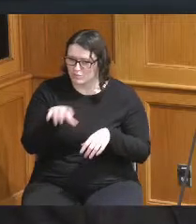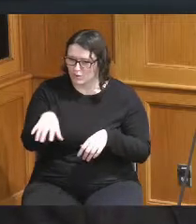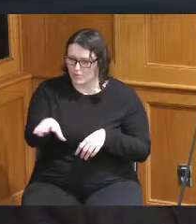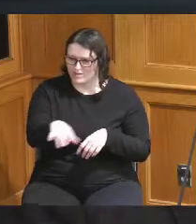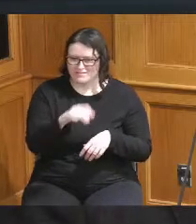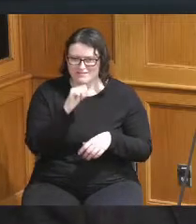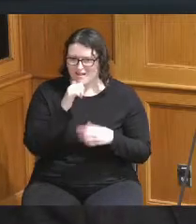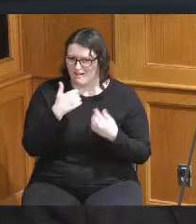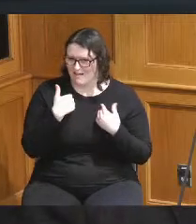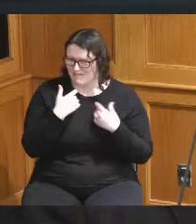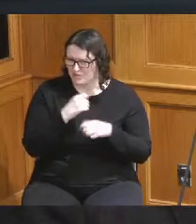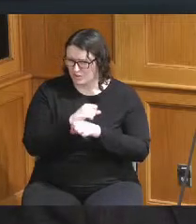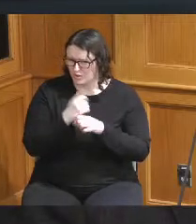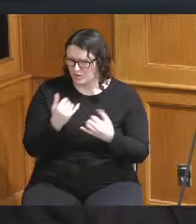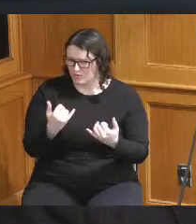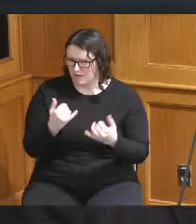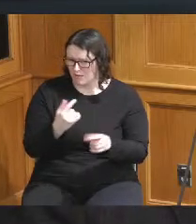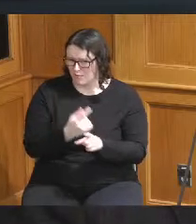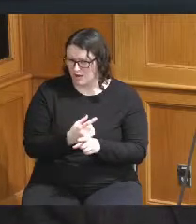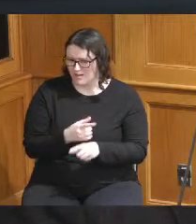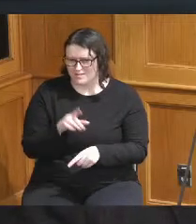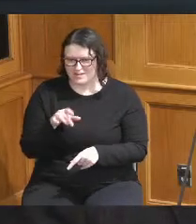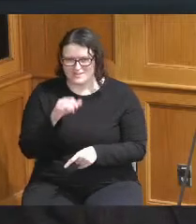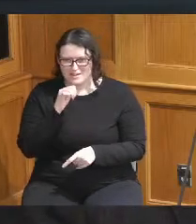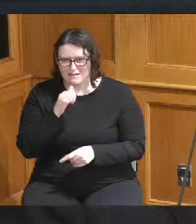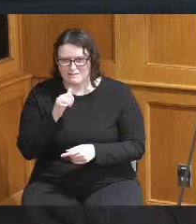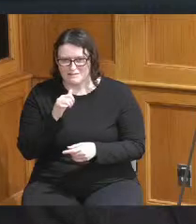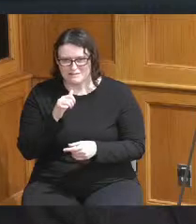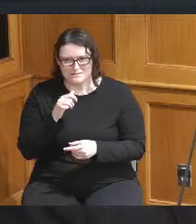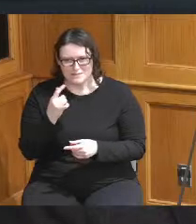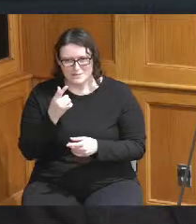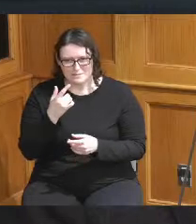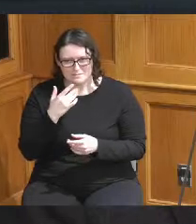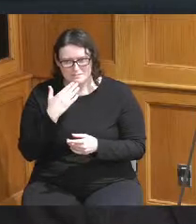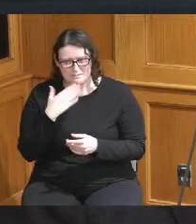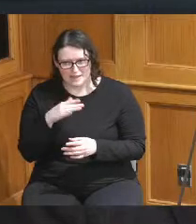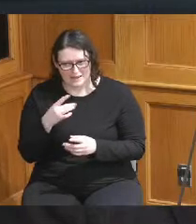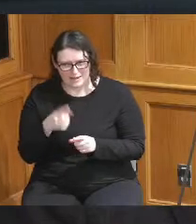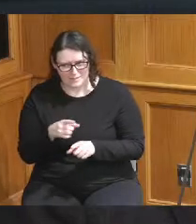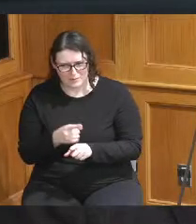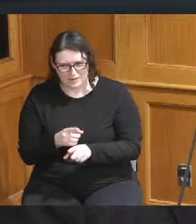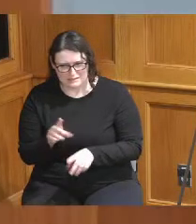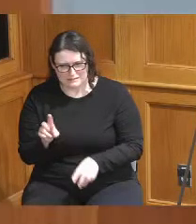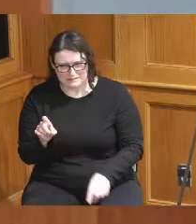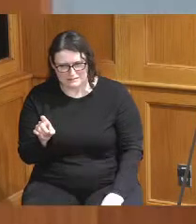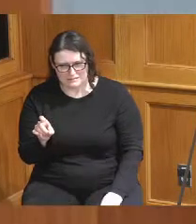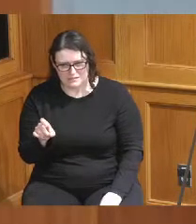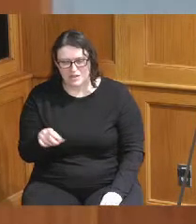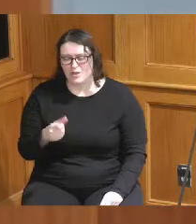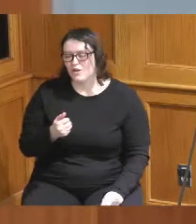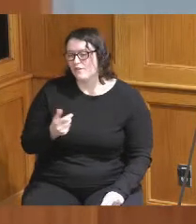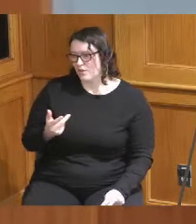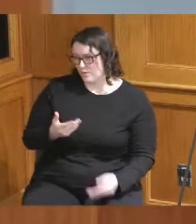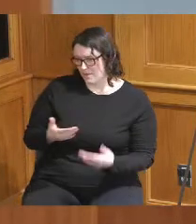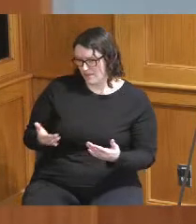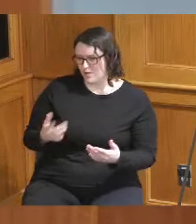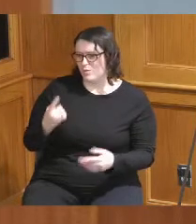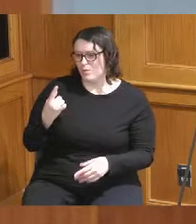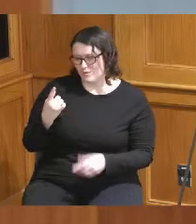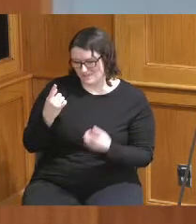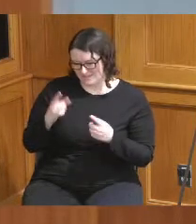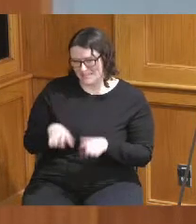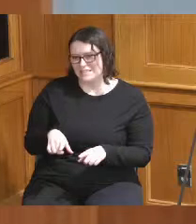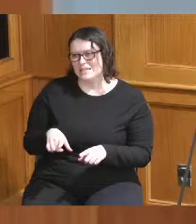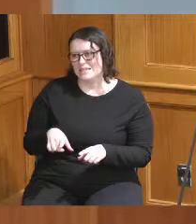now. It's not being driven by any incident, is it? It's driven by a couple of things. One was an